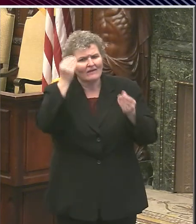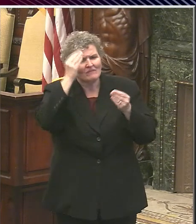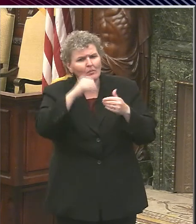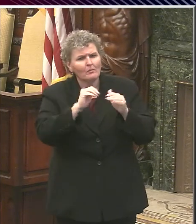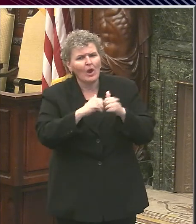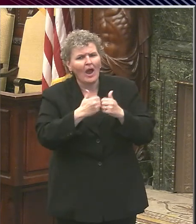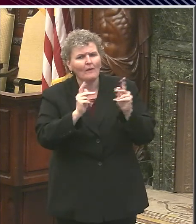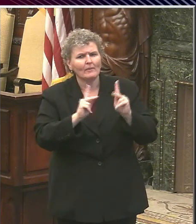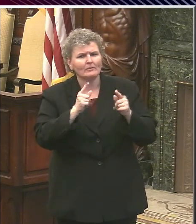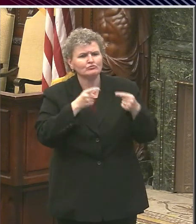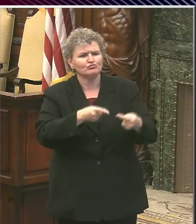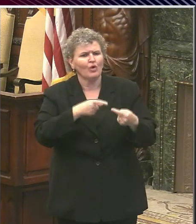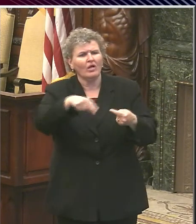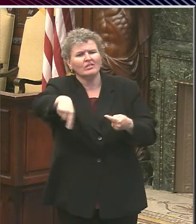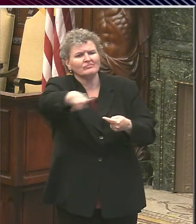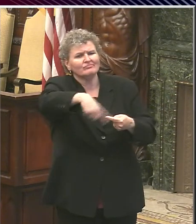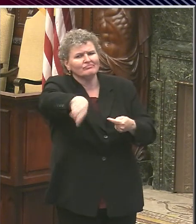struggling?